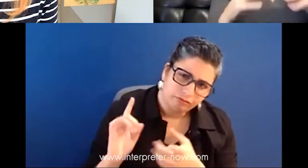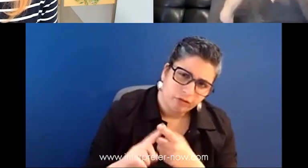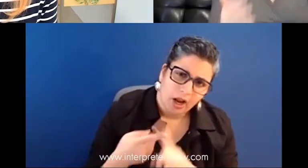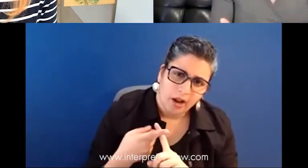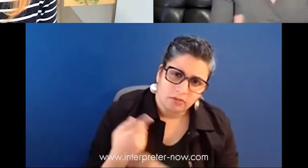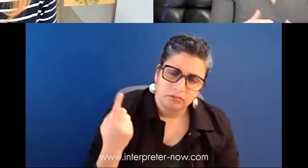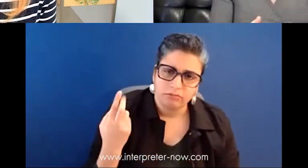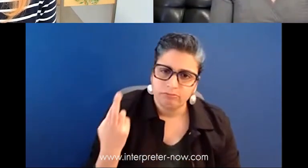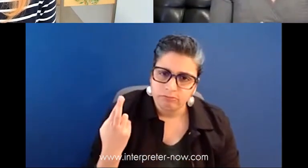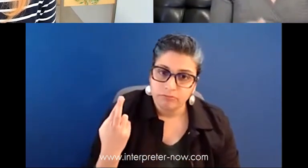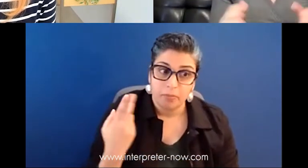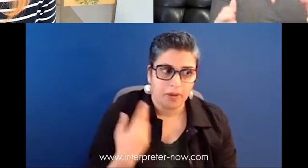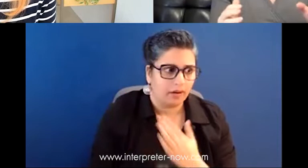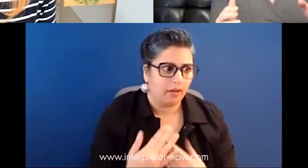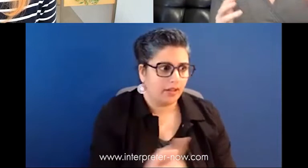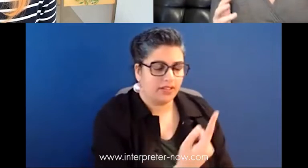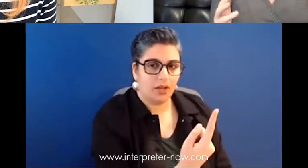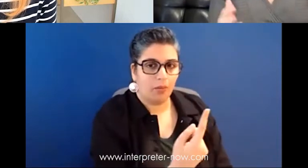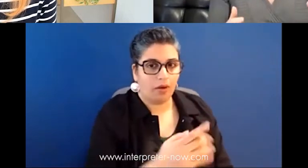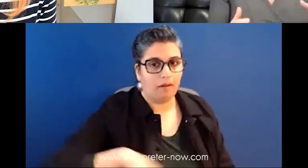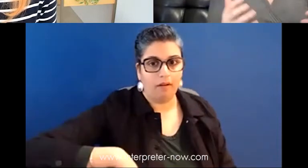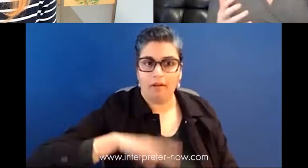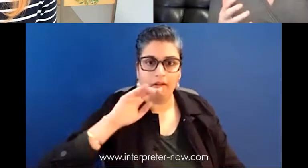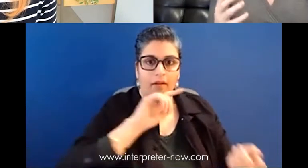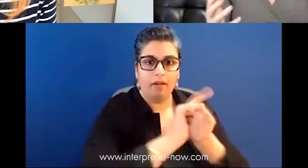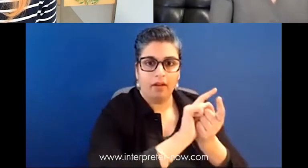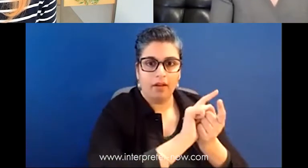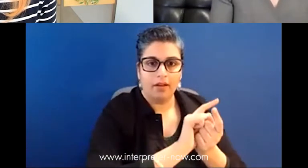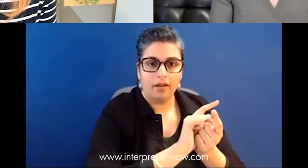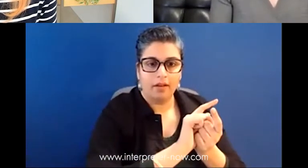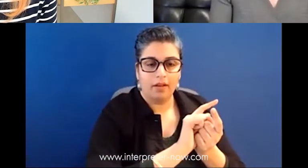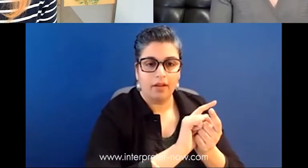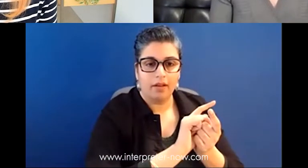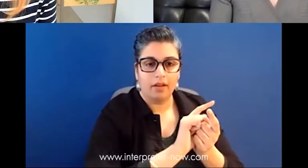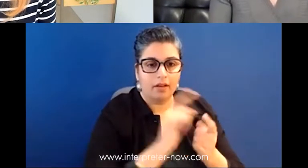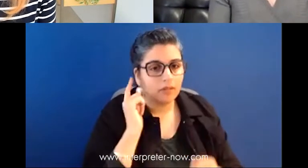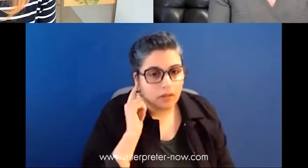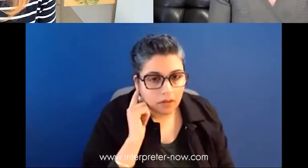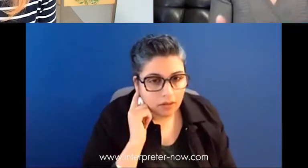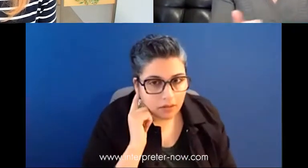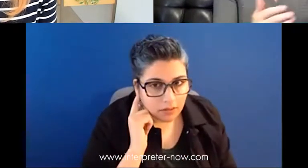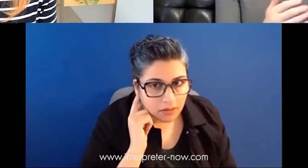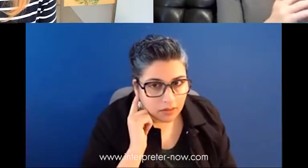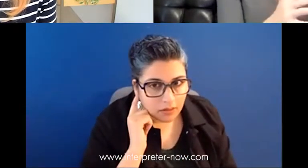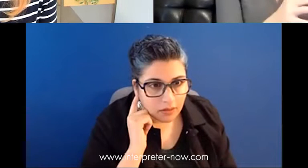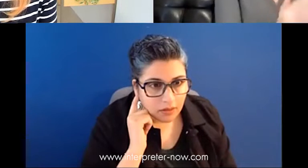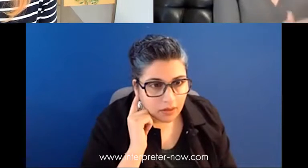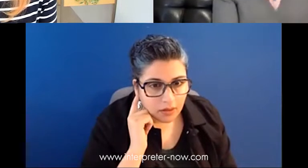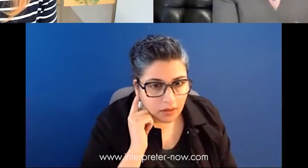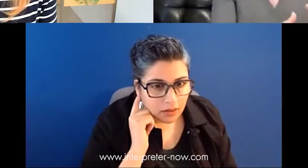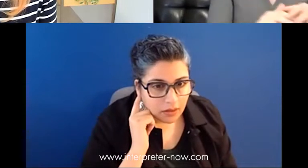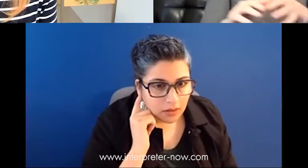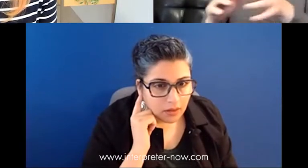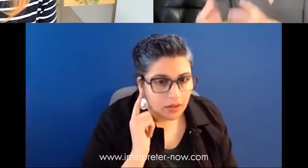someone who's a stranger, but part of what we're going to call our in-group. So